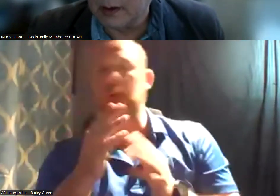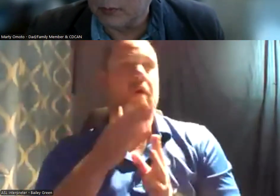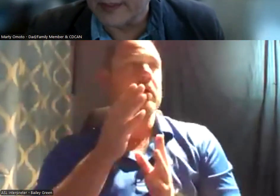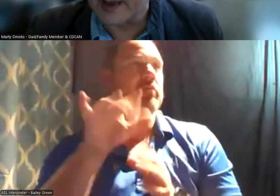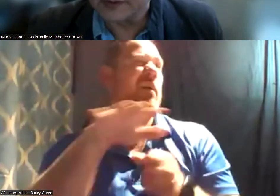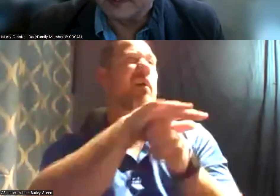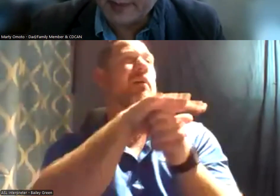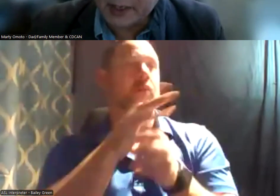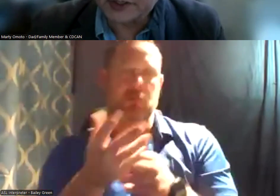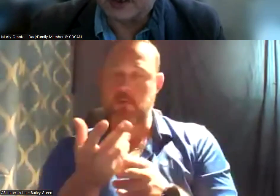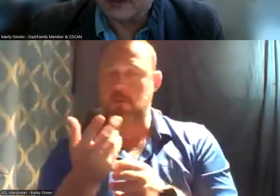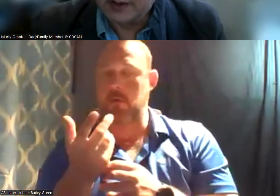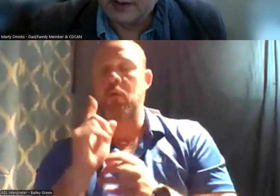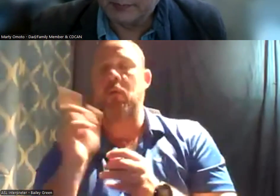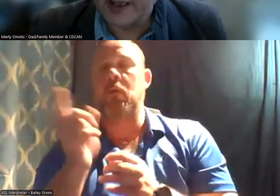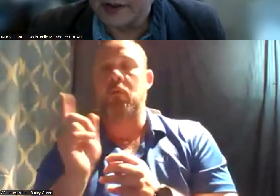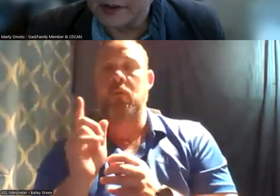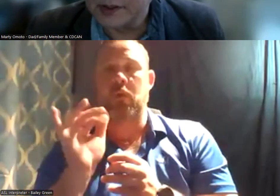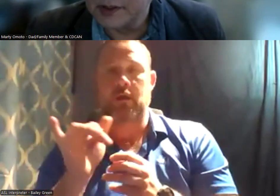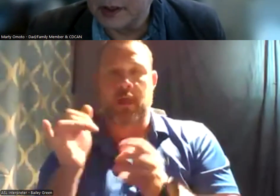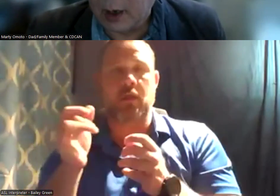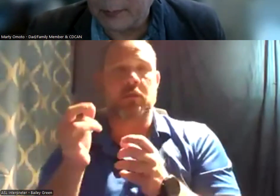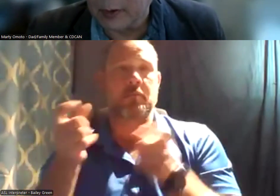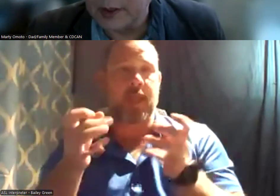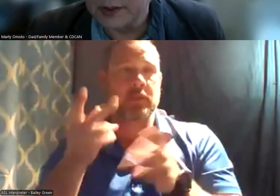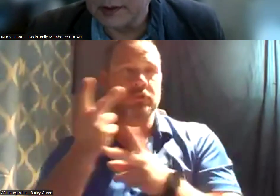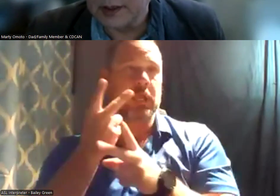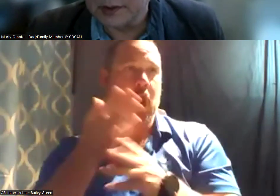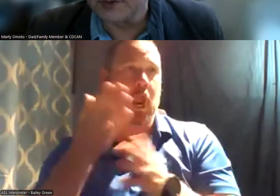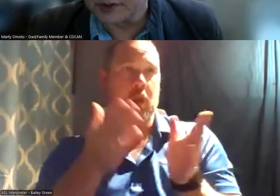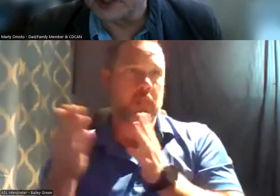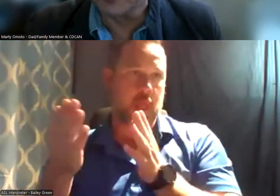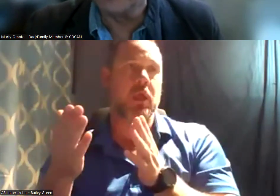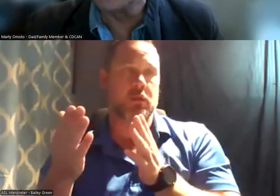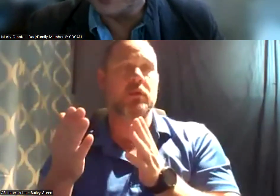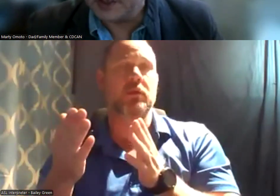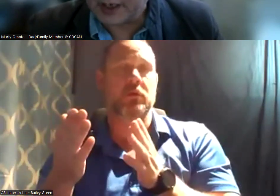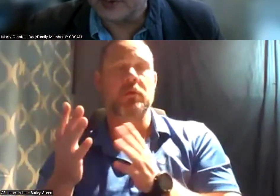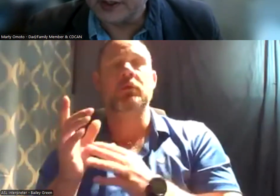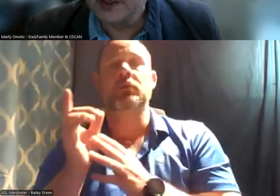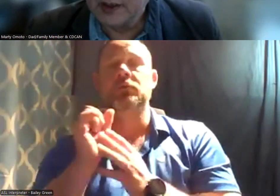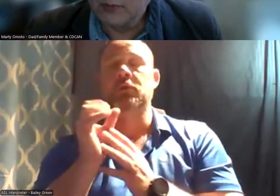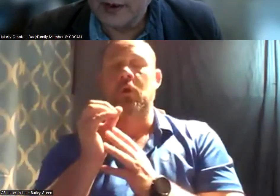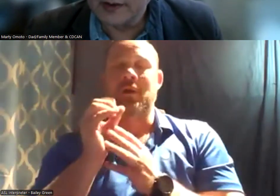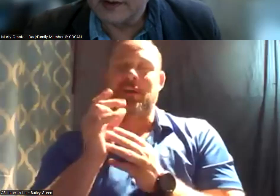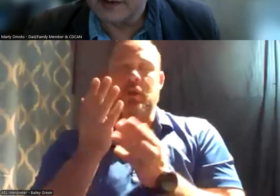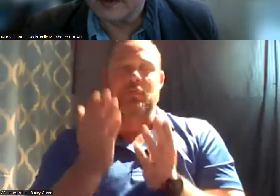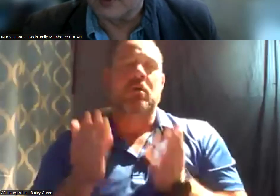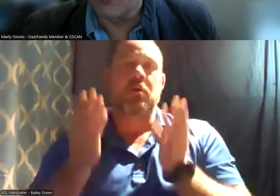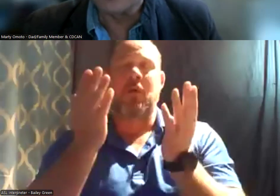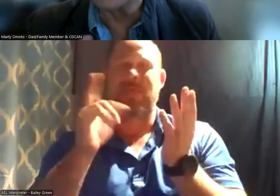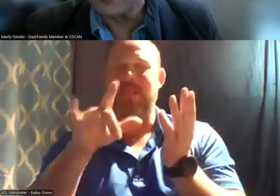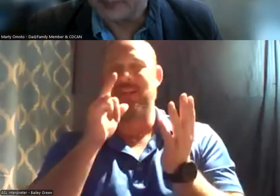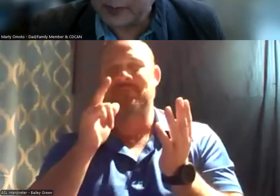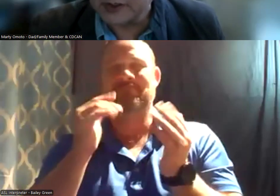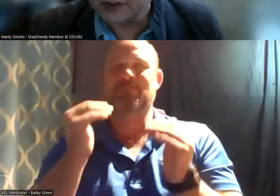area where that managed care plan is operates. And so it just promotes inequity when the